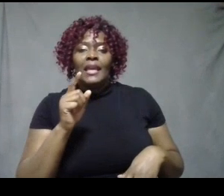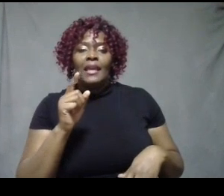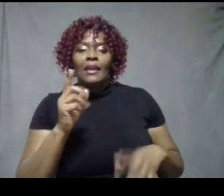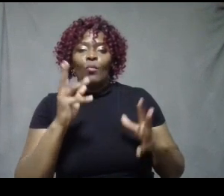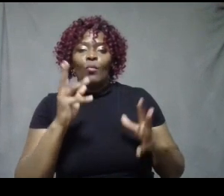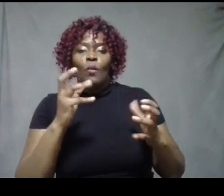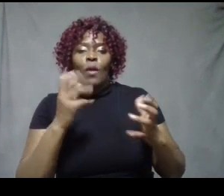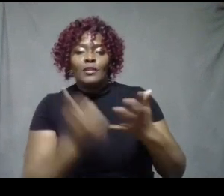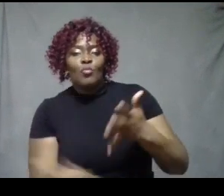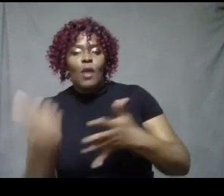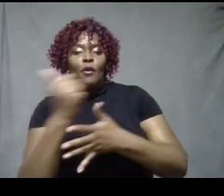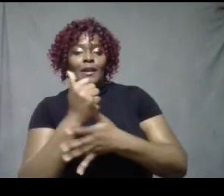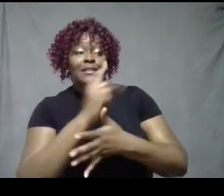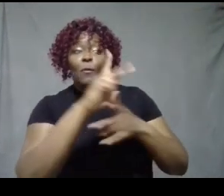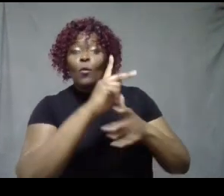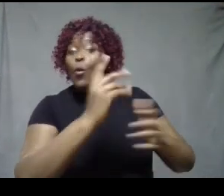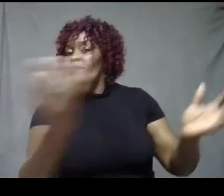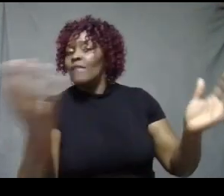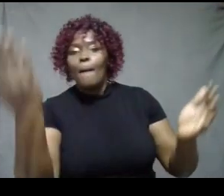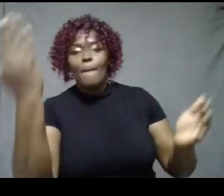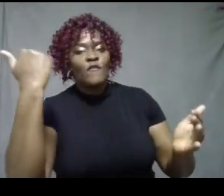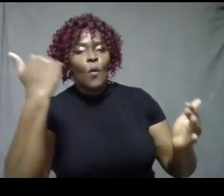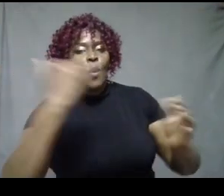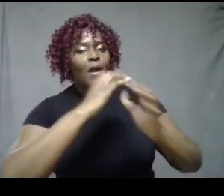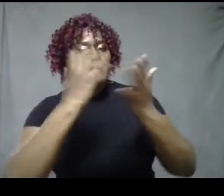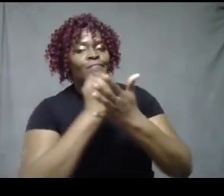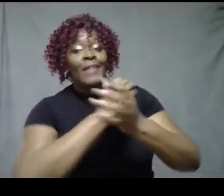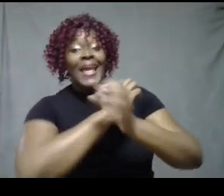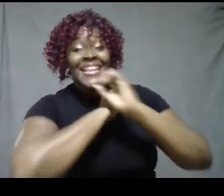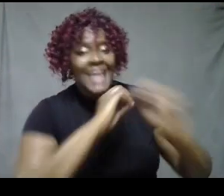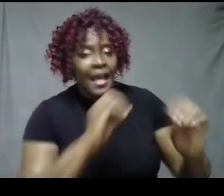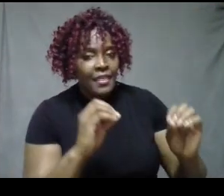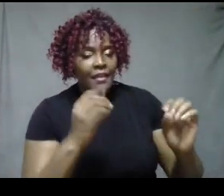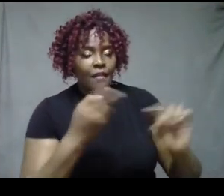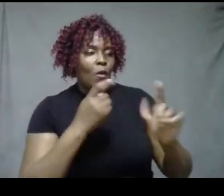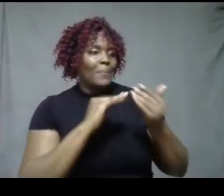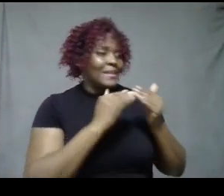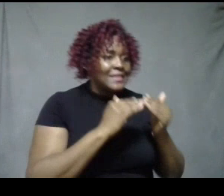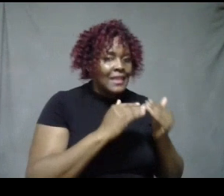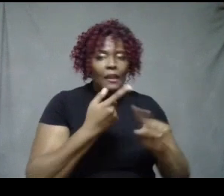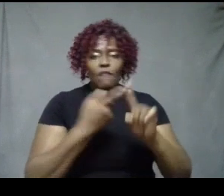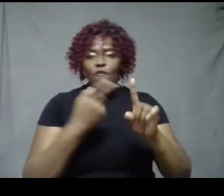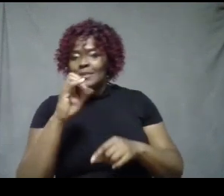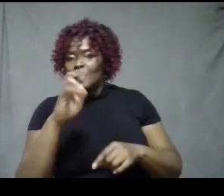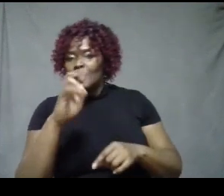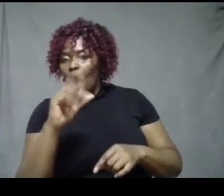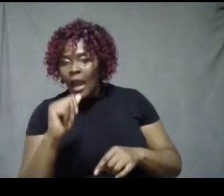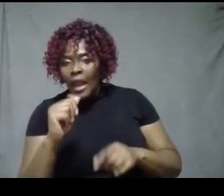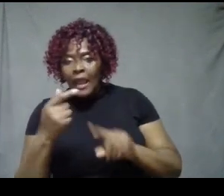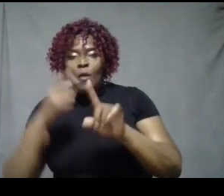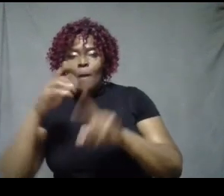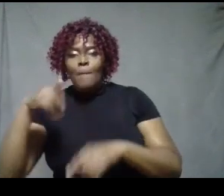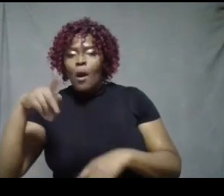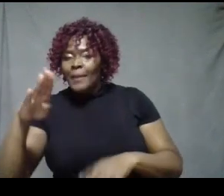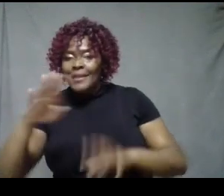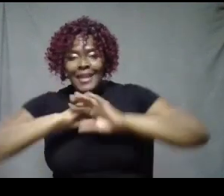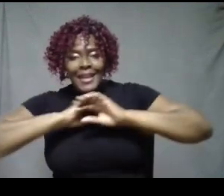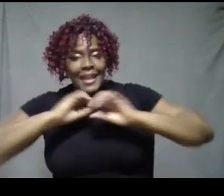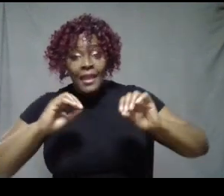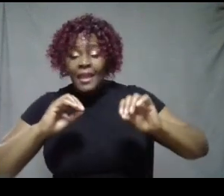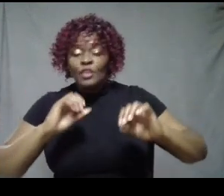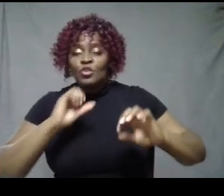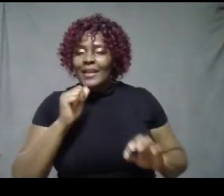sort of funding, whether it's from the city, the CRA, or Palm Beach County, and that's not to take into consideration anything that